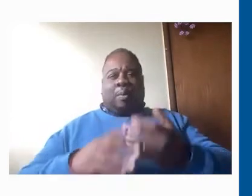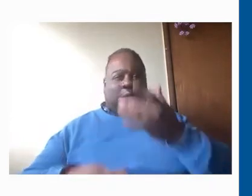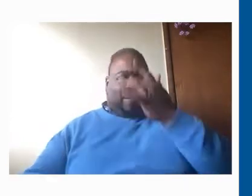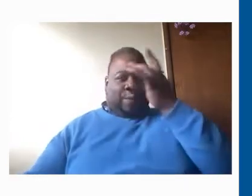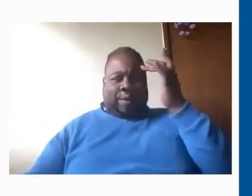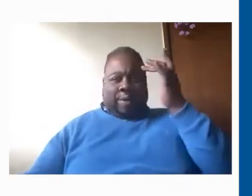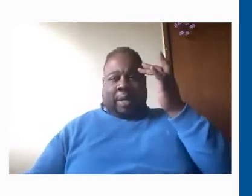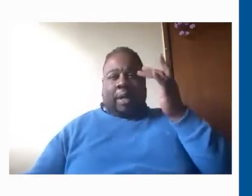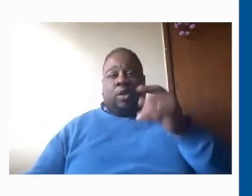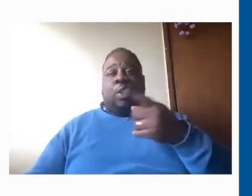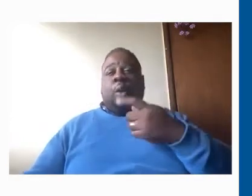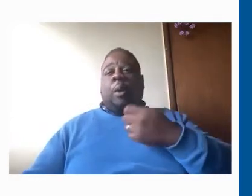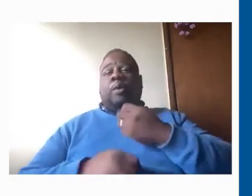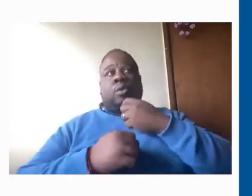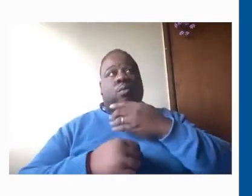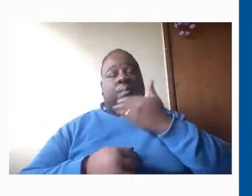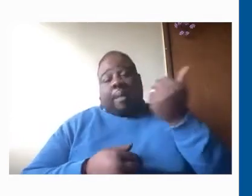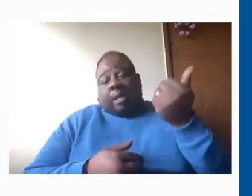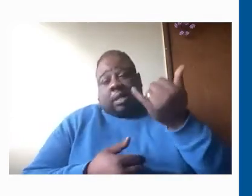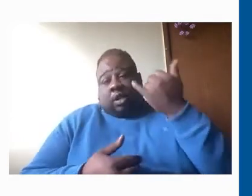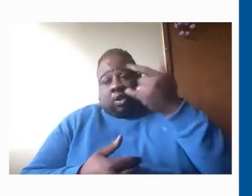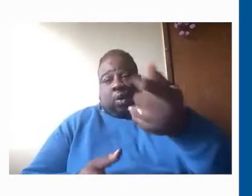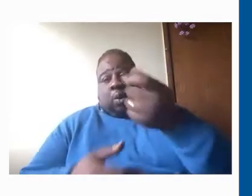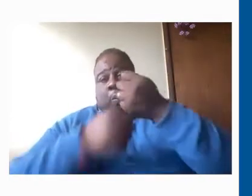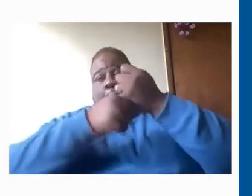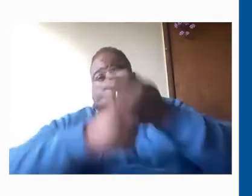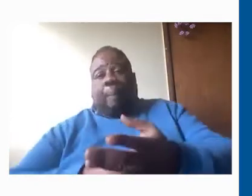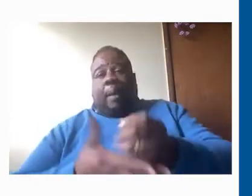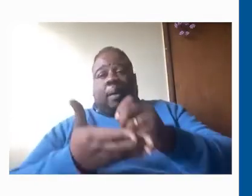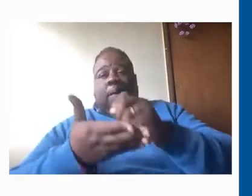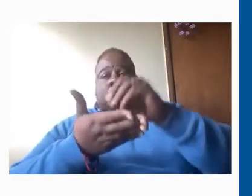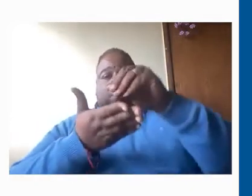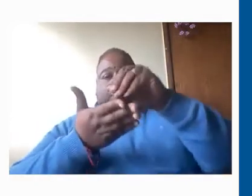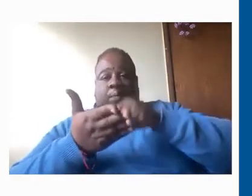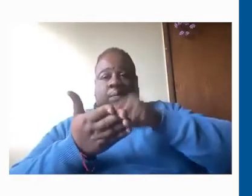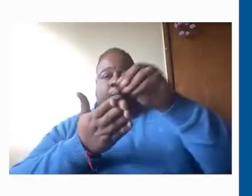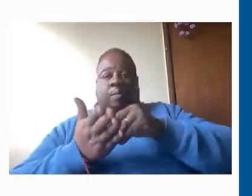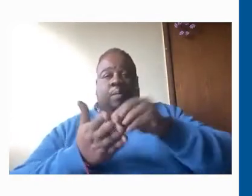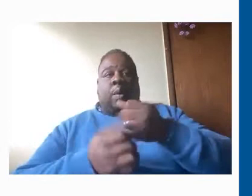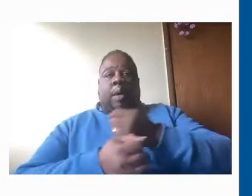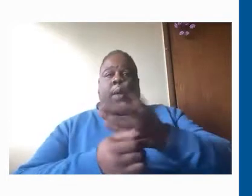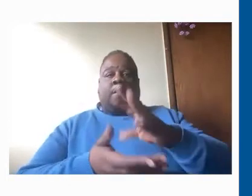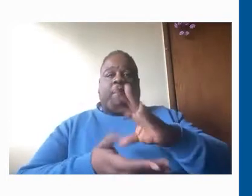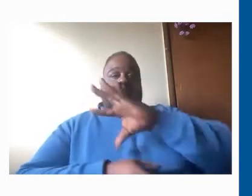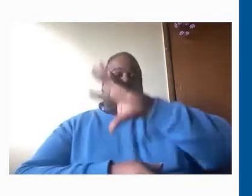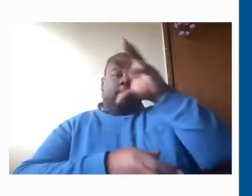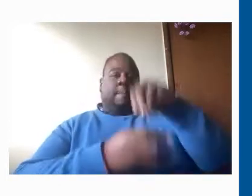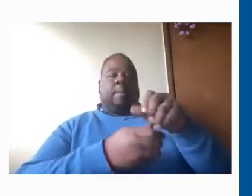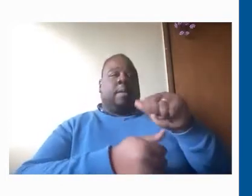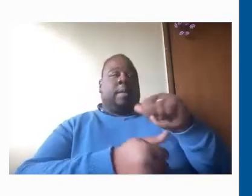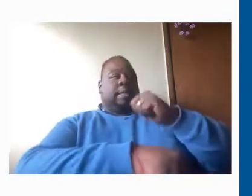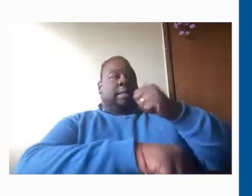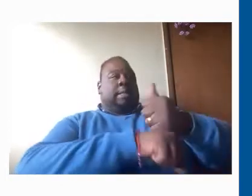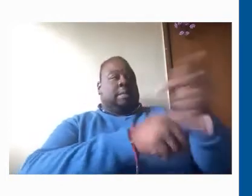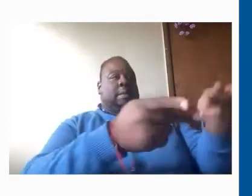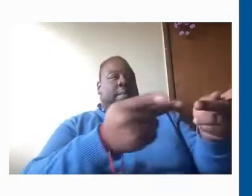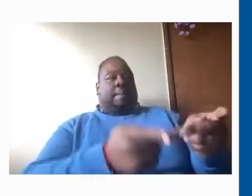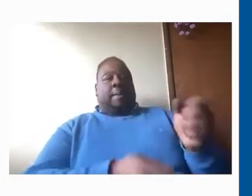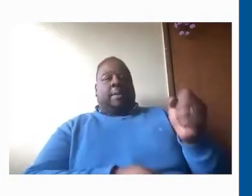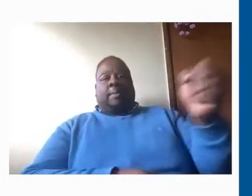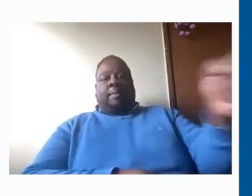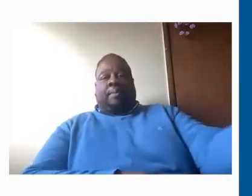one location. So in addition to that, there's other medical information that you can provide, such as your blood